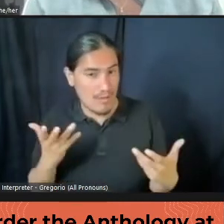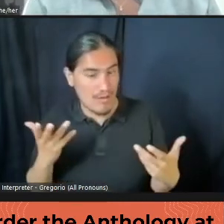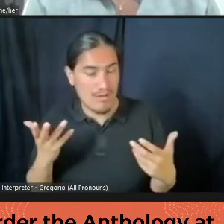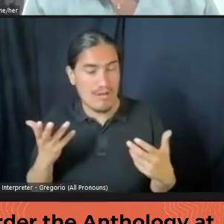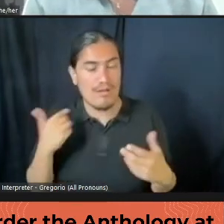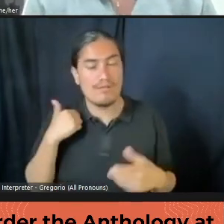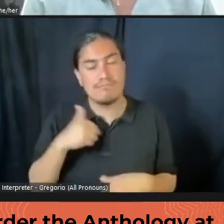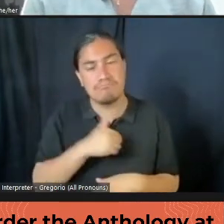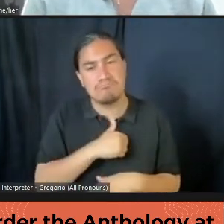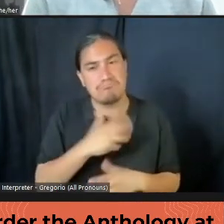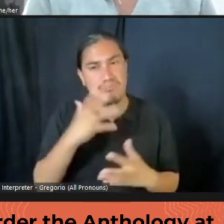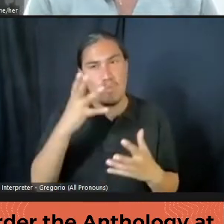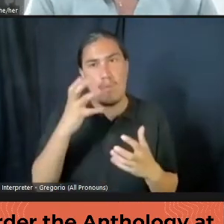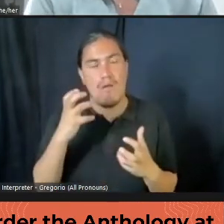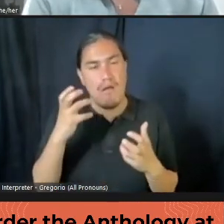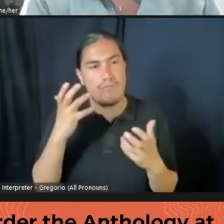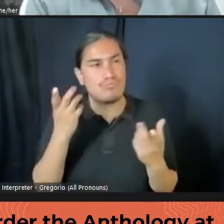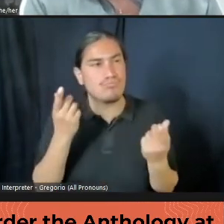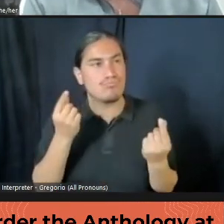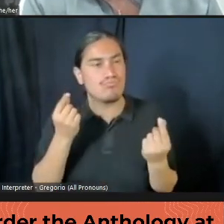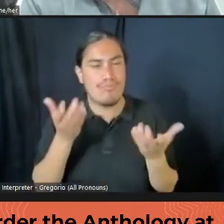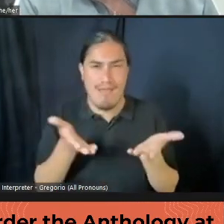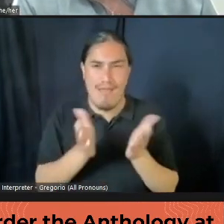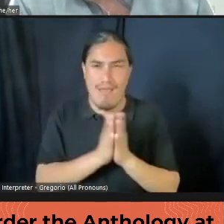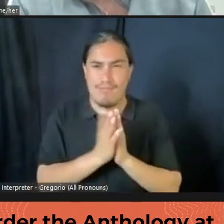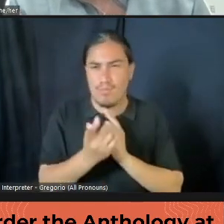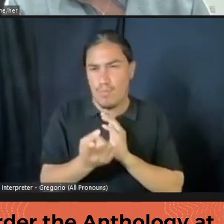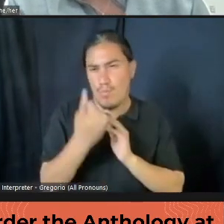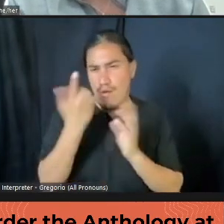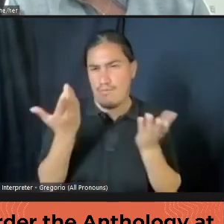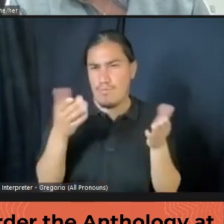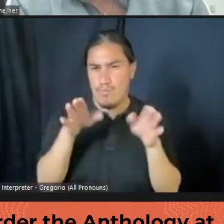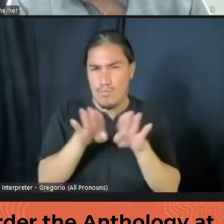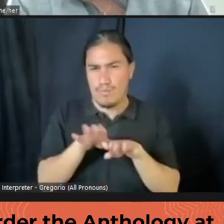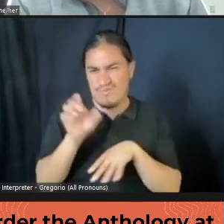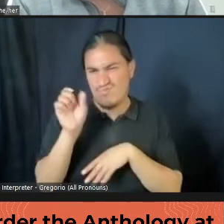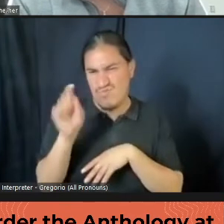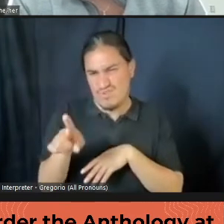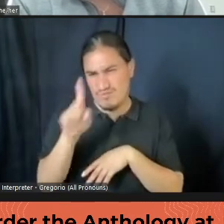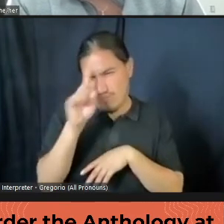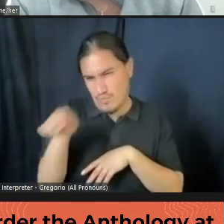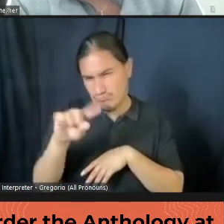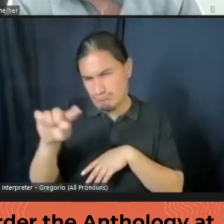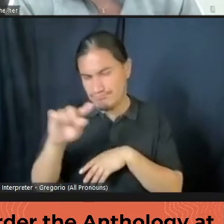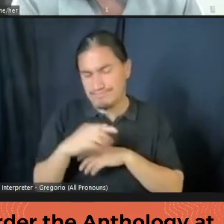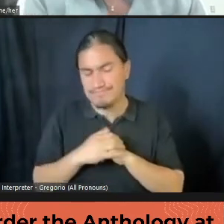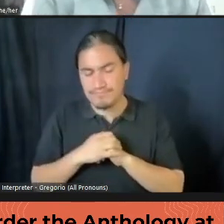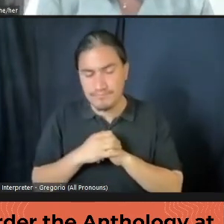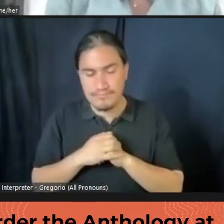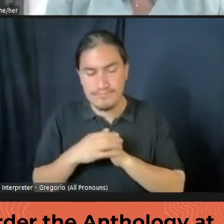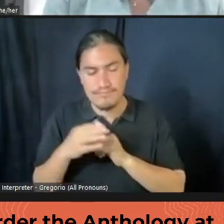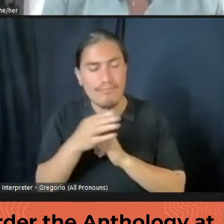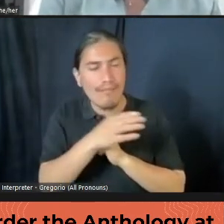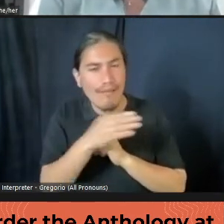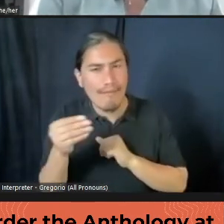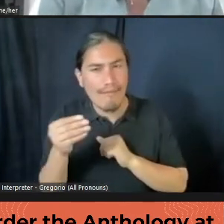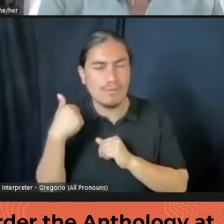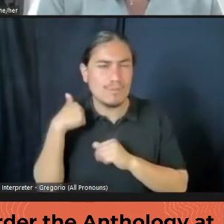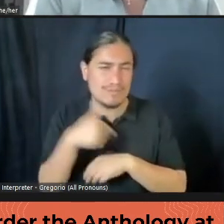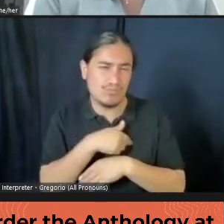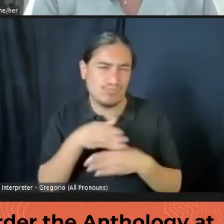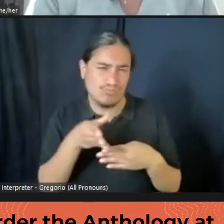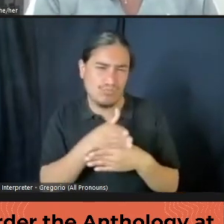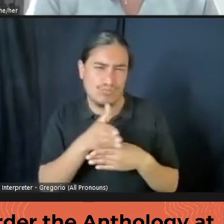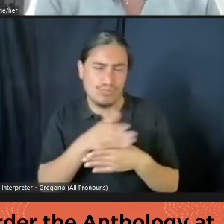sort of spirit, I want to ask one closing question to the group. And you know, we've shared a little